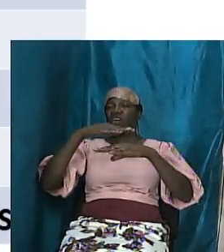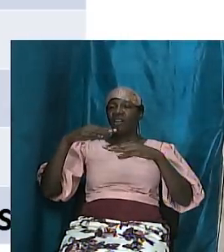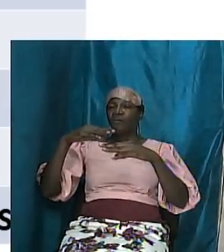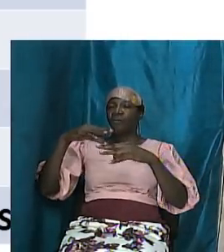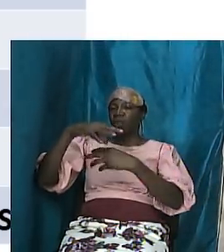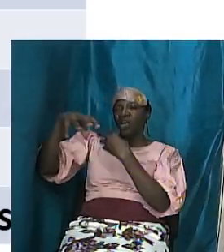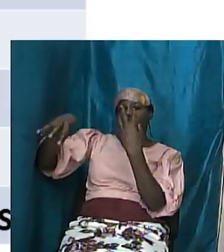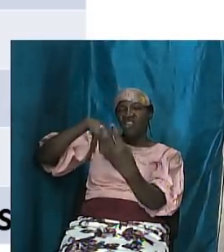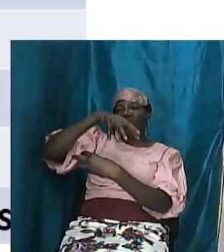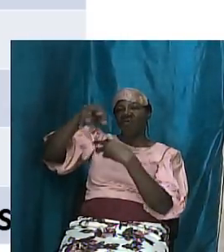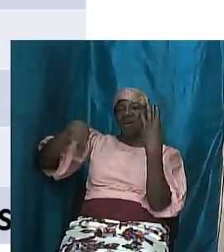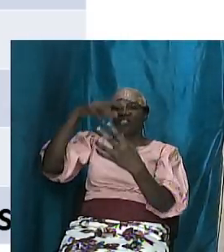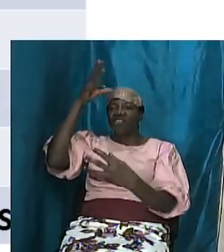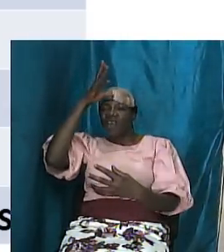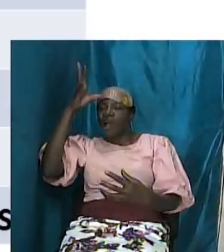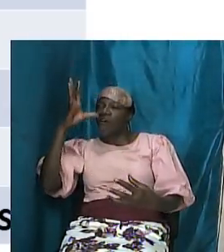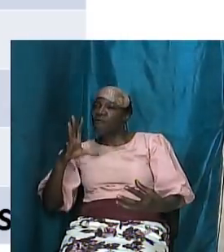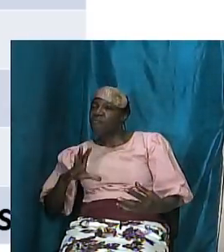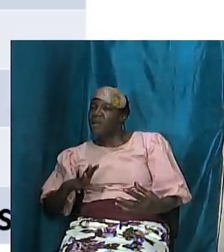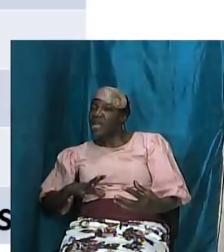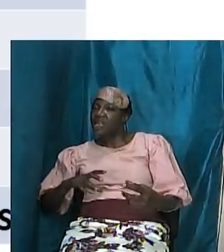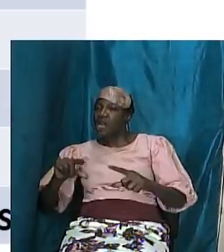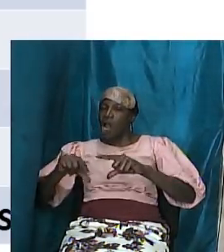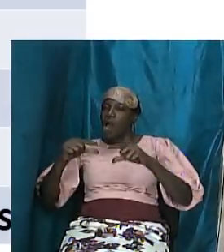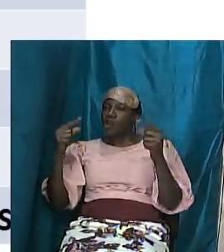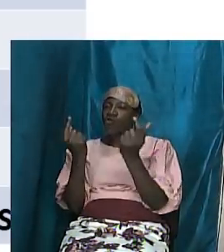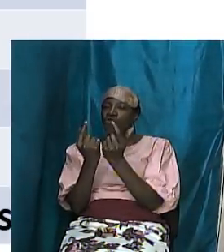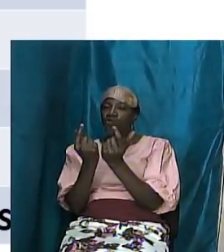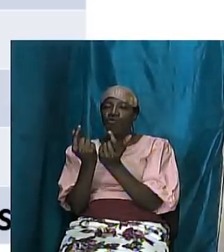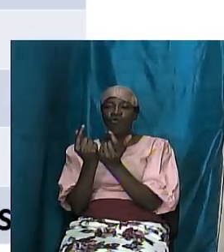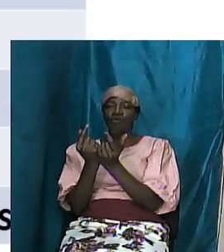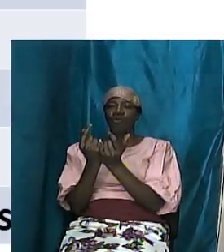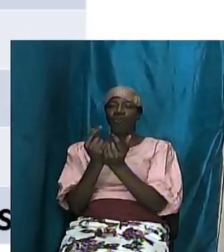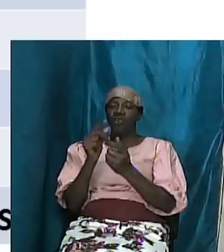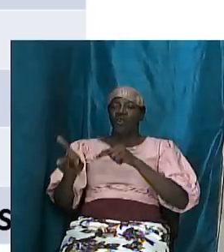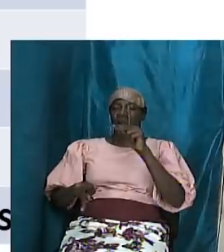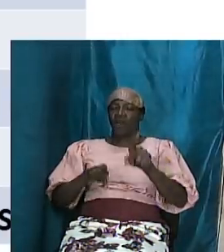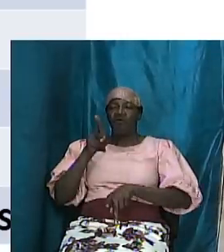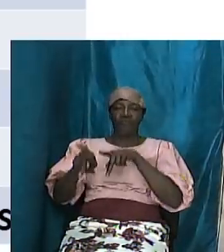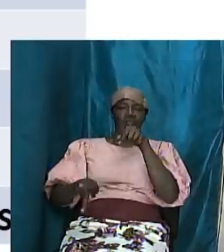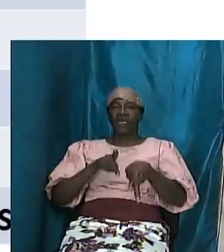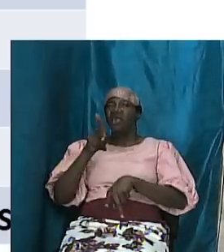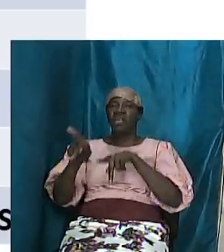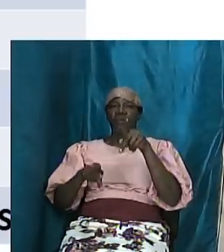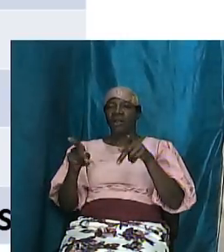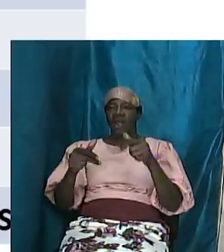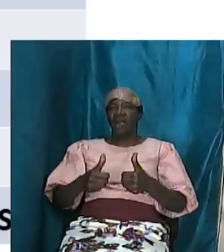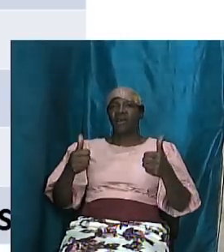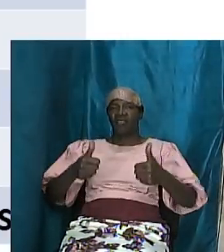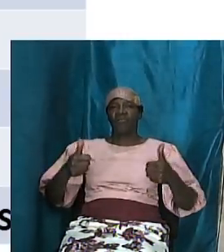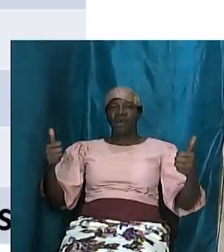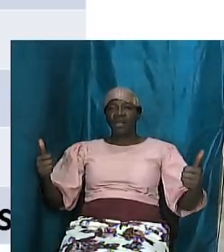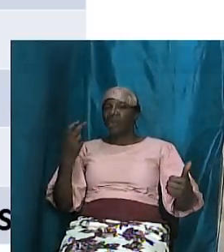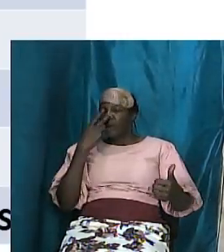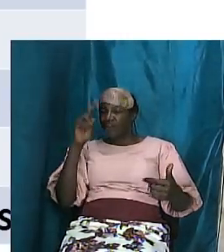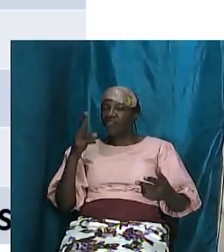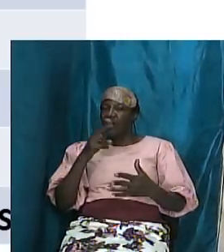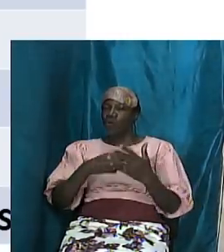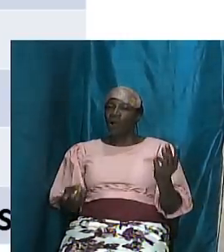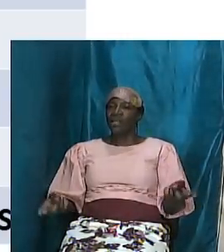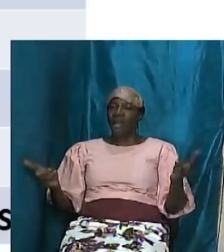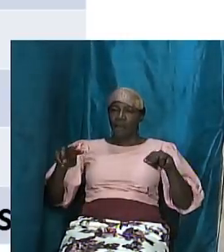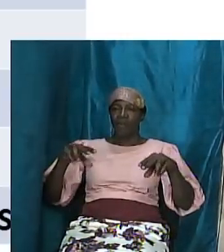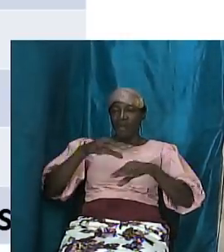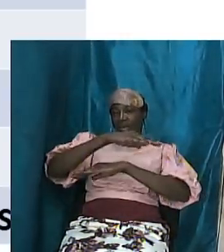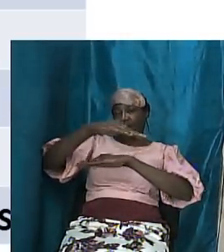of people who were tribal people, you know, expanding outwards, and we see what was happening where